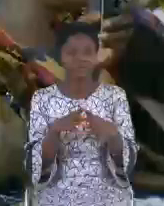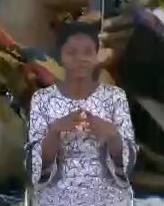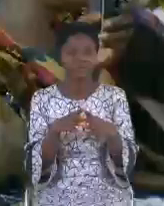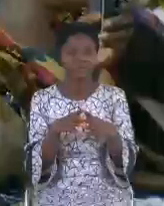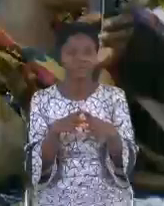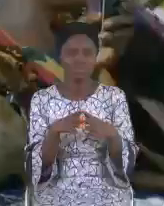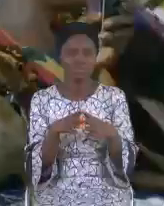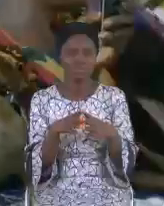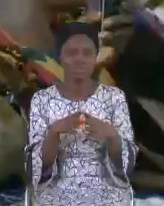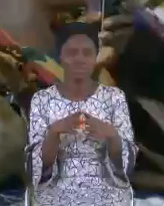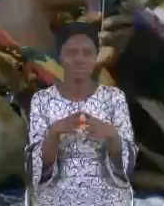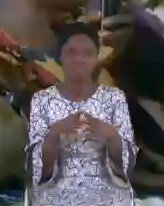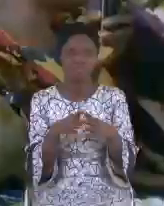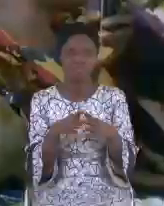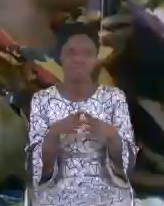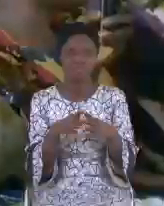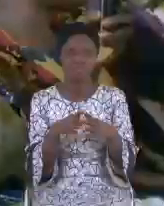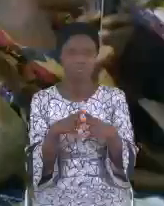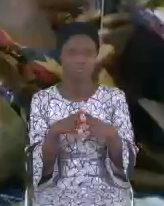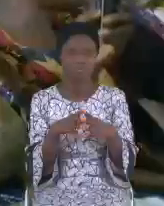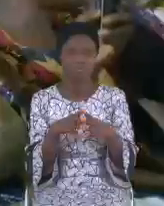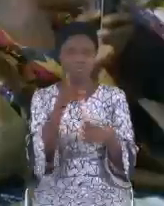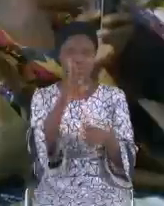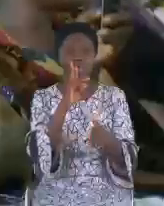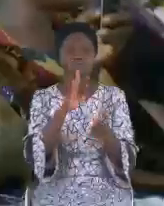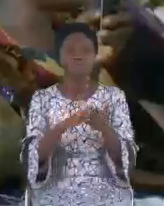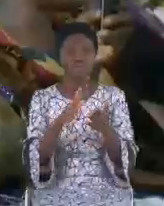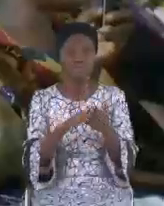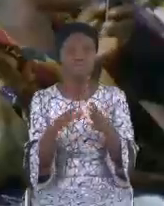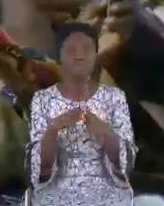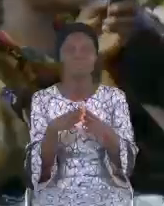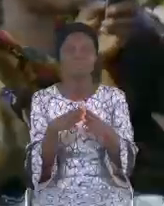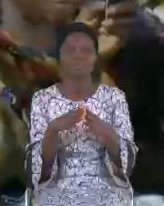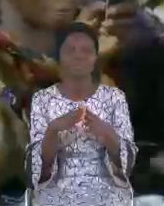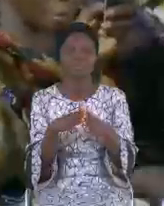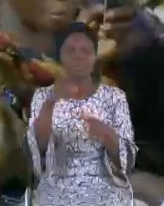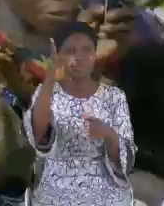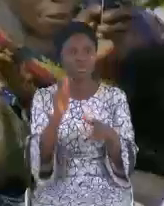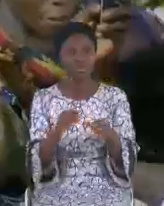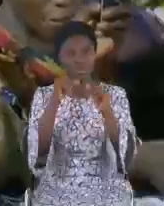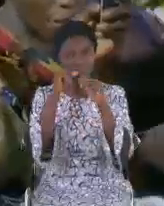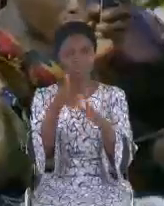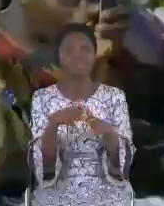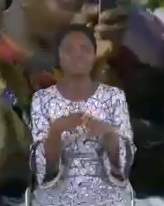I am forgiven. You are forgiven. God